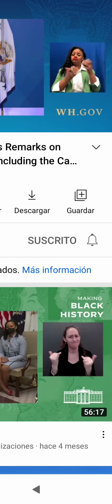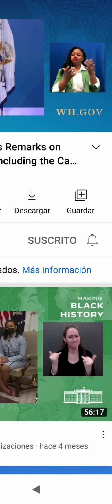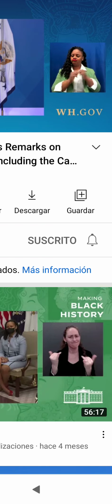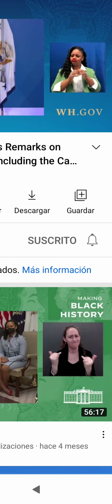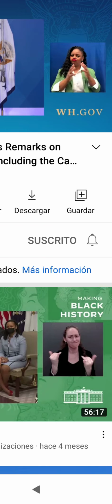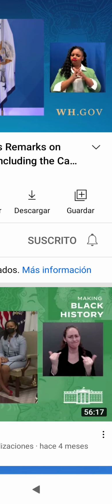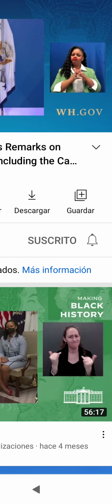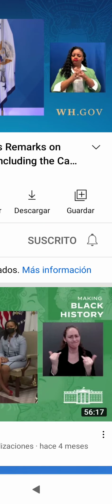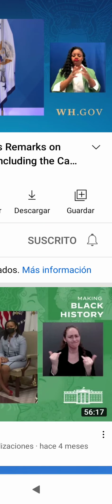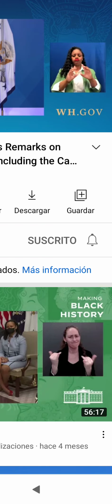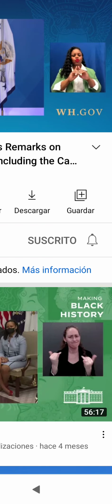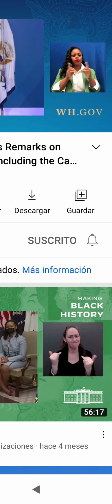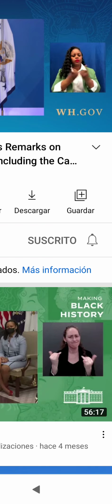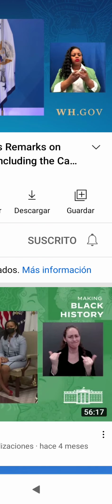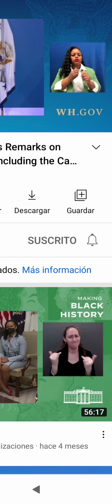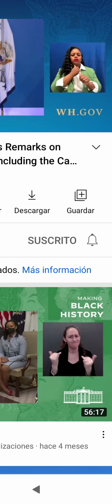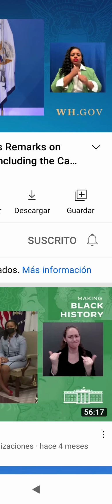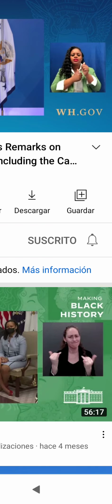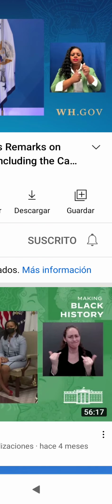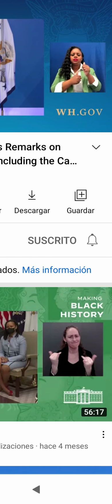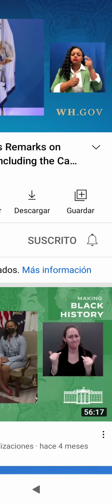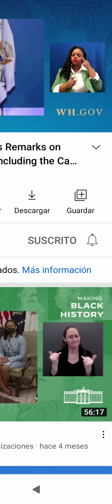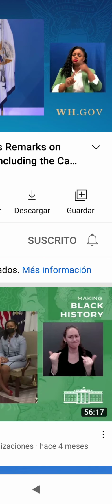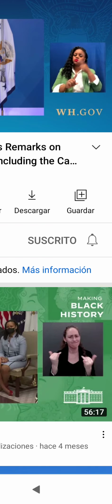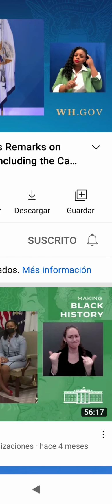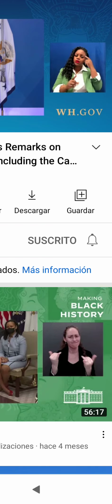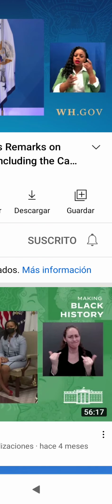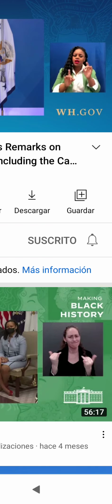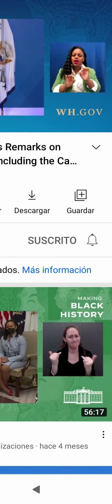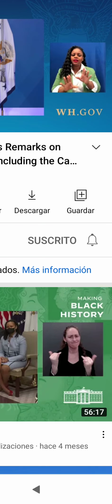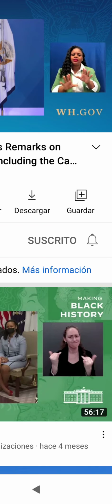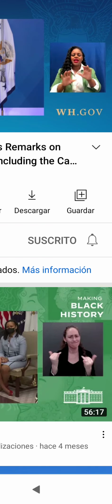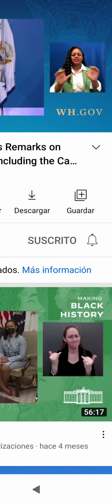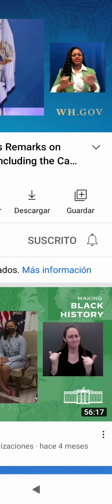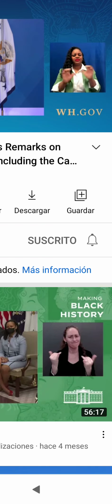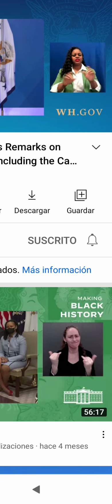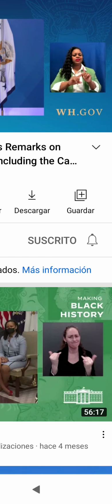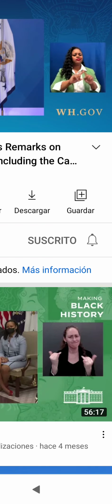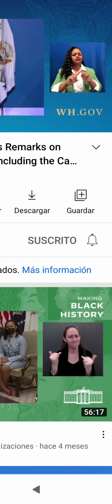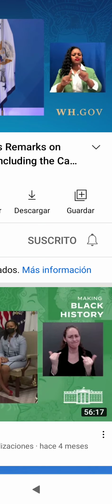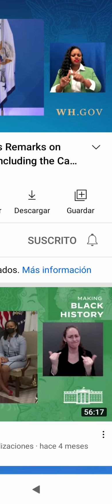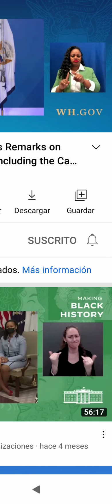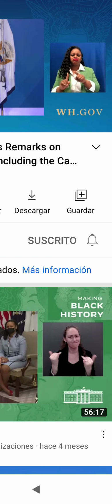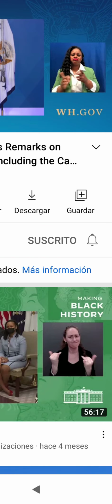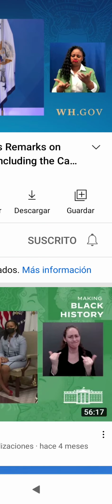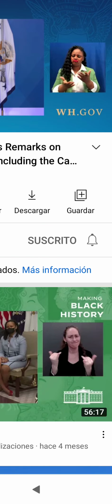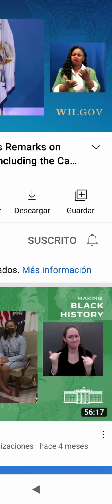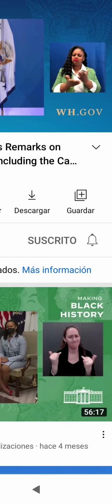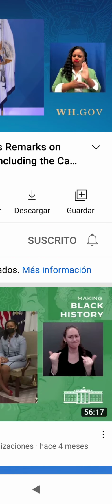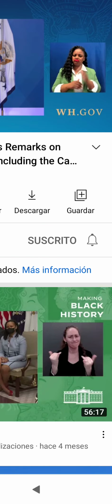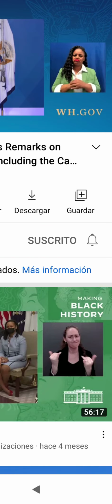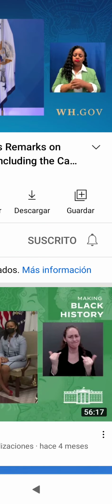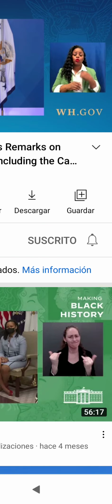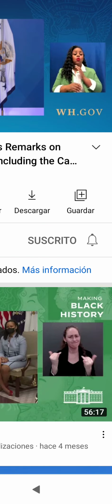threats posed by hate-fueled criminal acts have taken on many different forms, but our task remains the